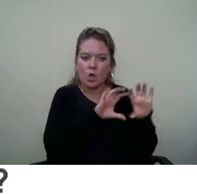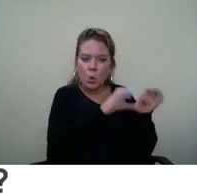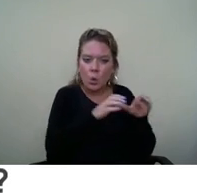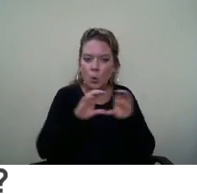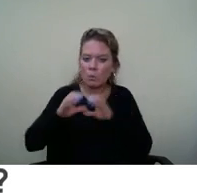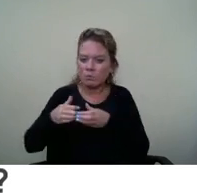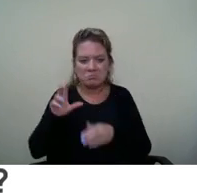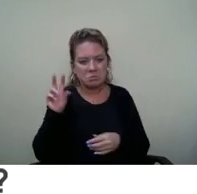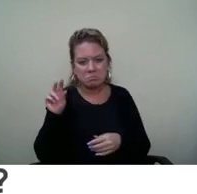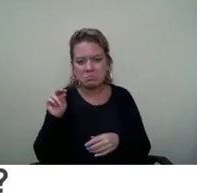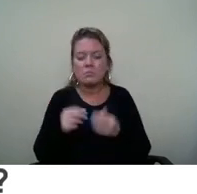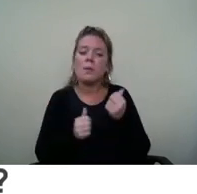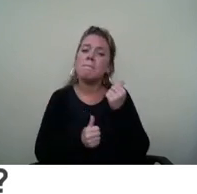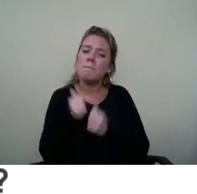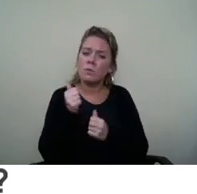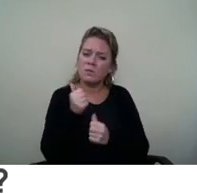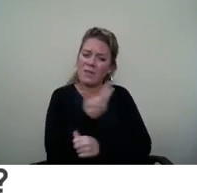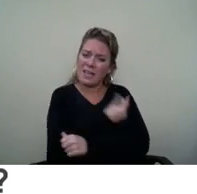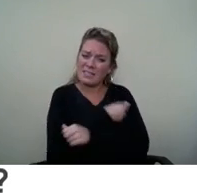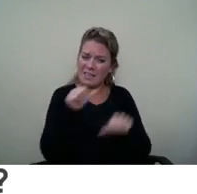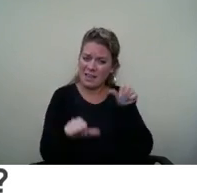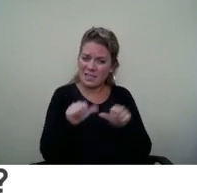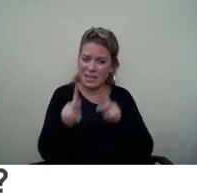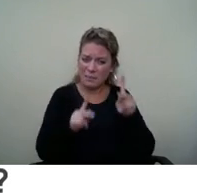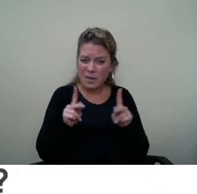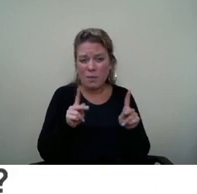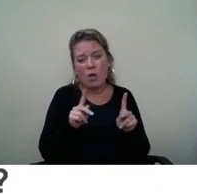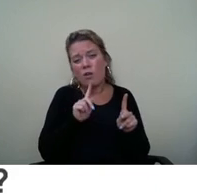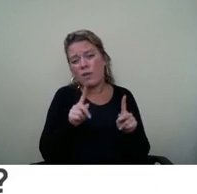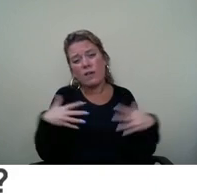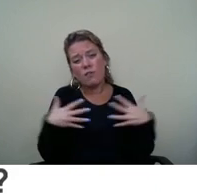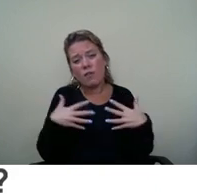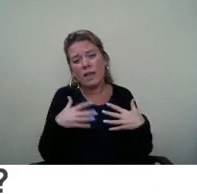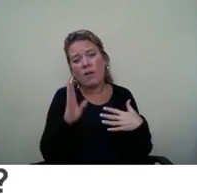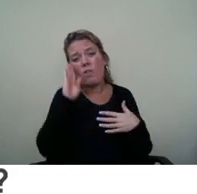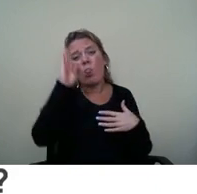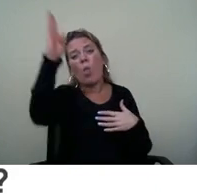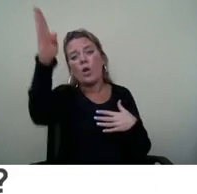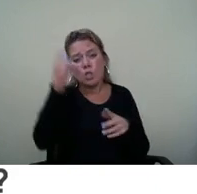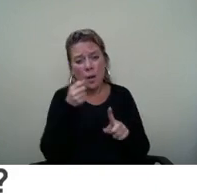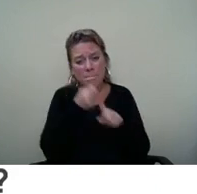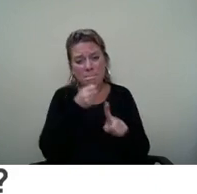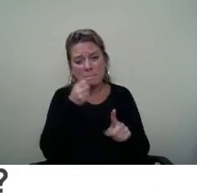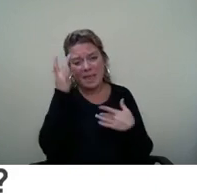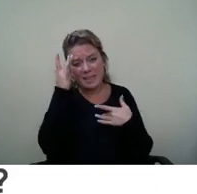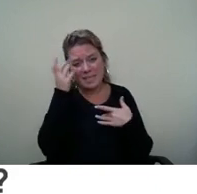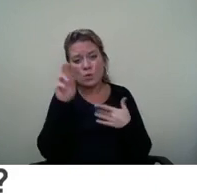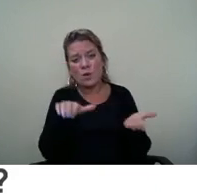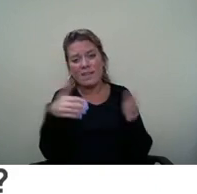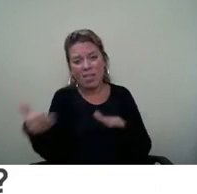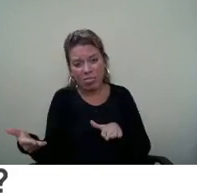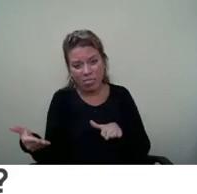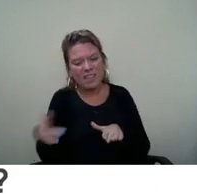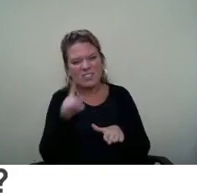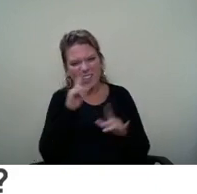people. The majority of vaccine hesitant people are afraid of long-term illness or death. And this one is really ironic